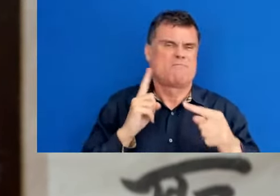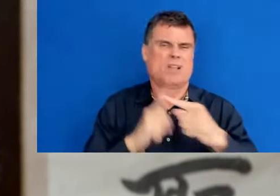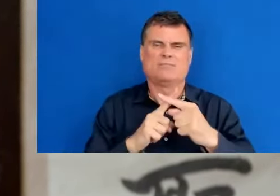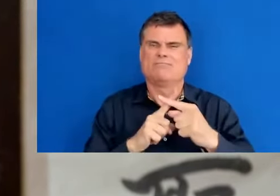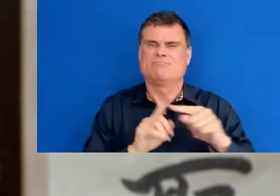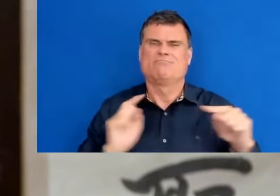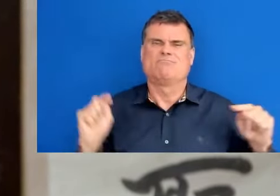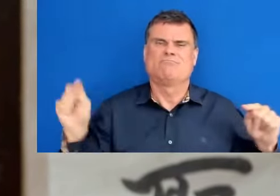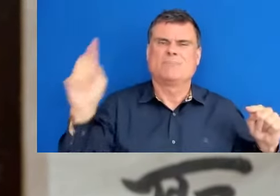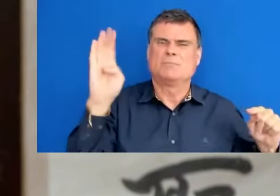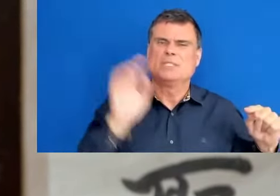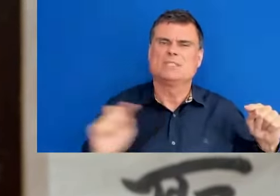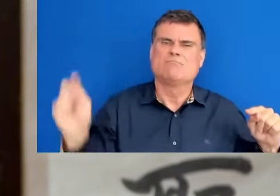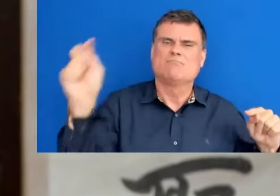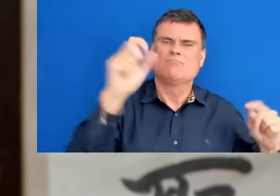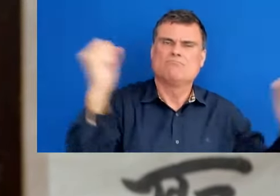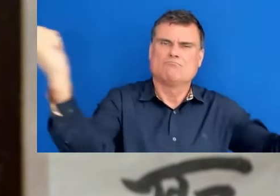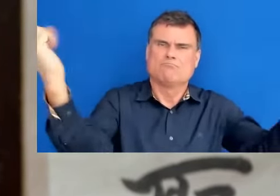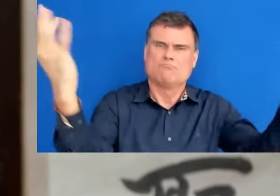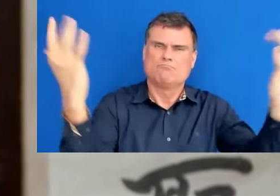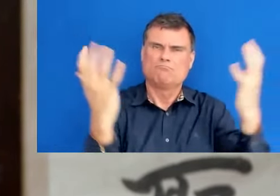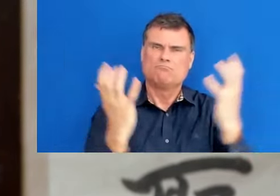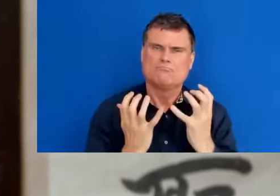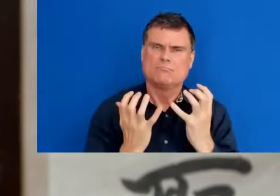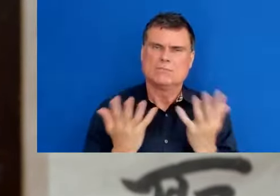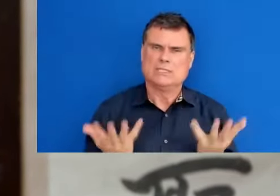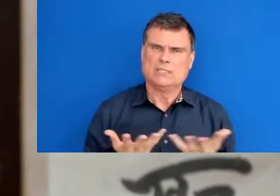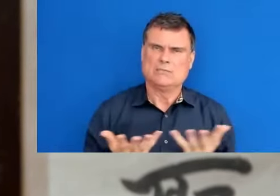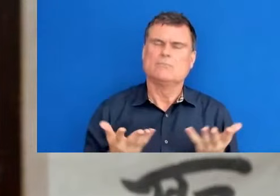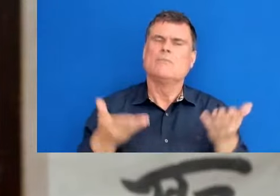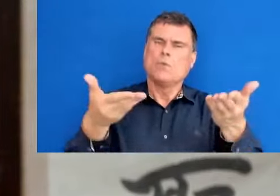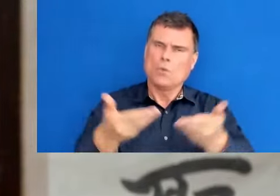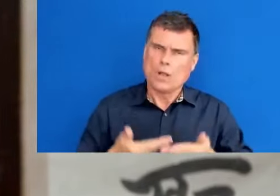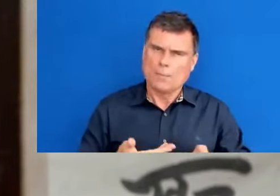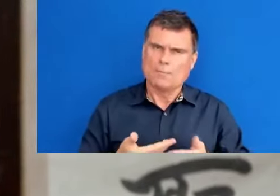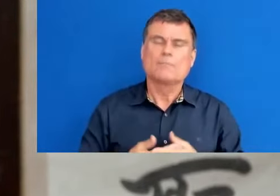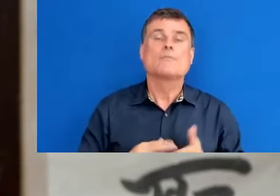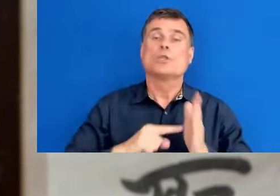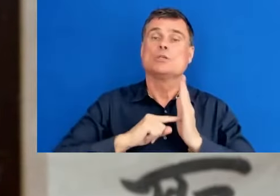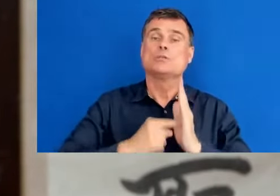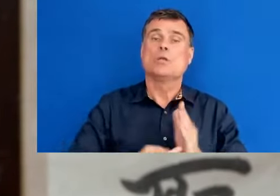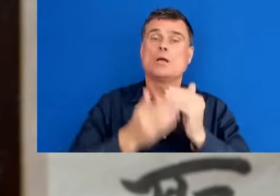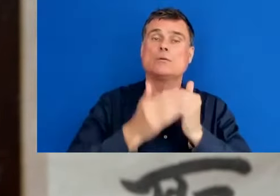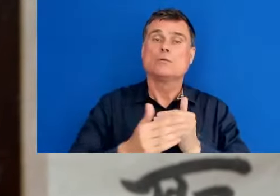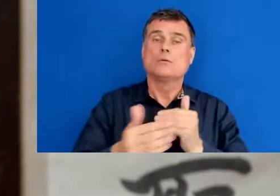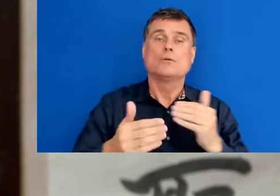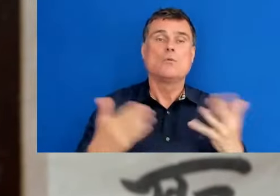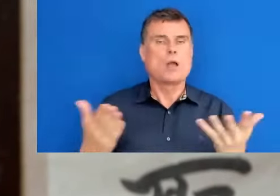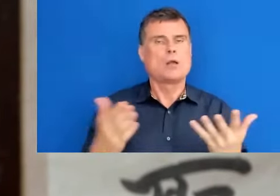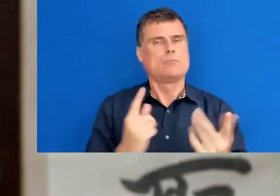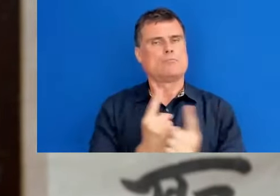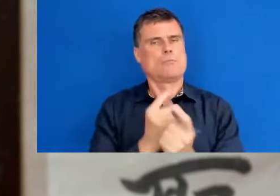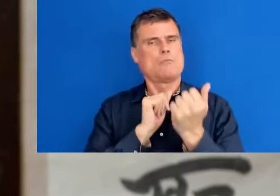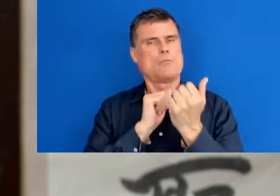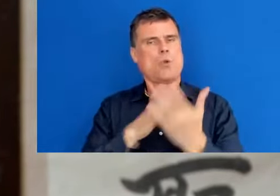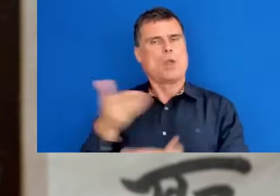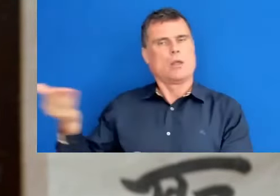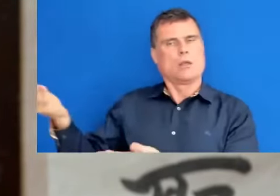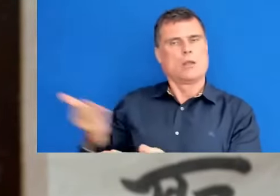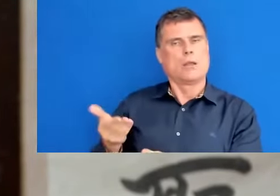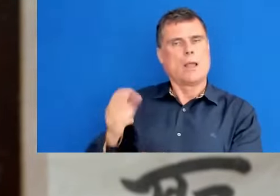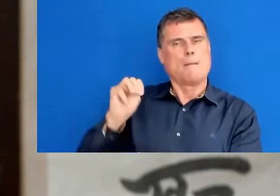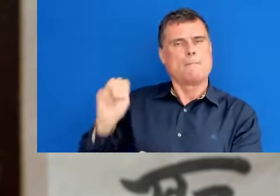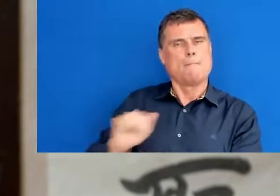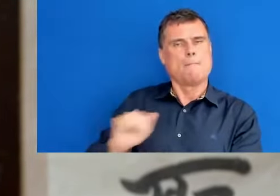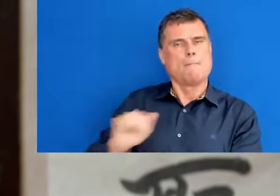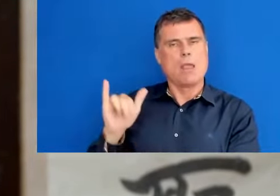province. Thank you for joining us and welcome. And to get us started off in the right way, I'd like to invite Mary and